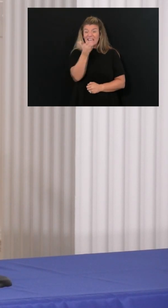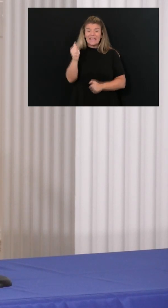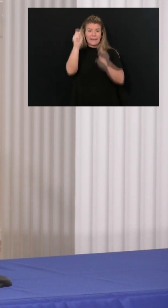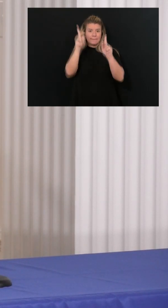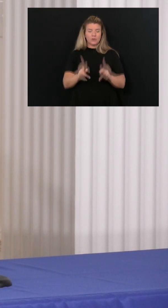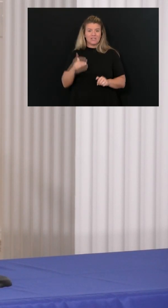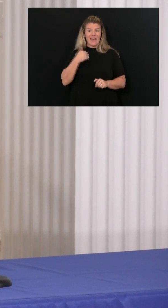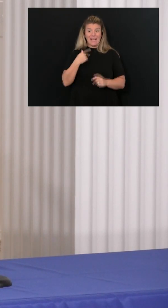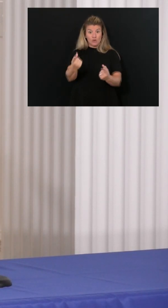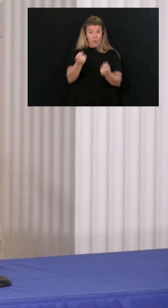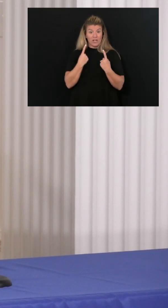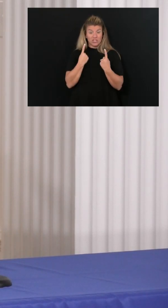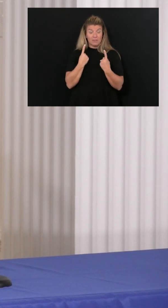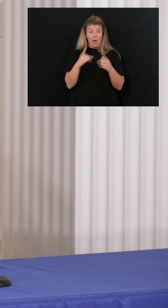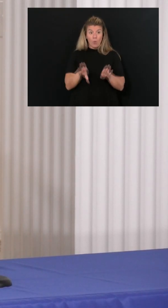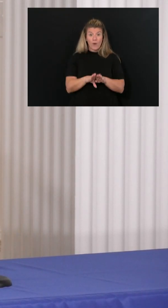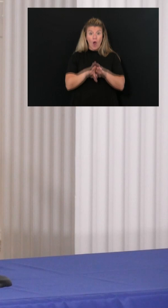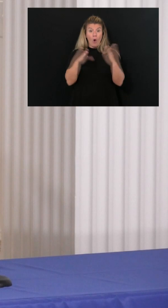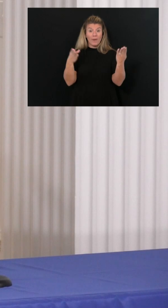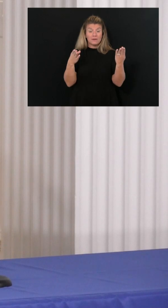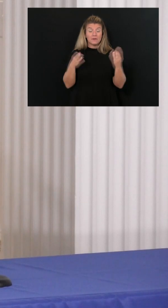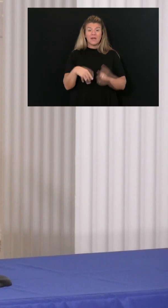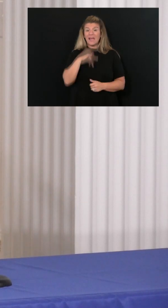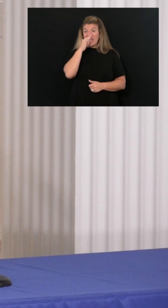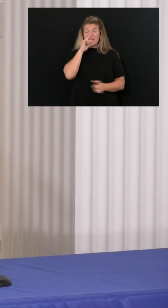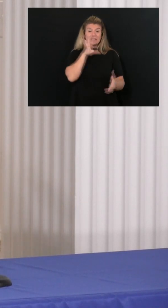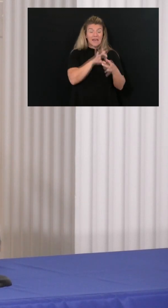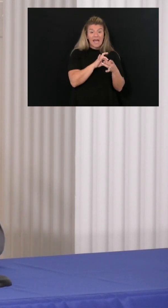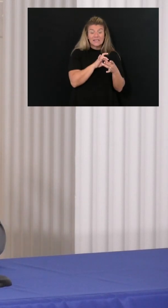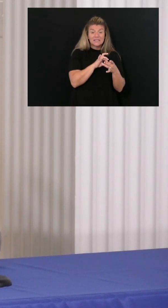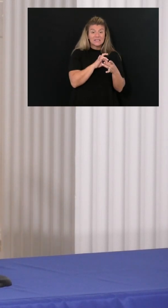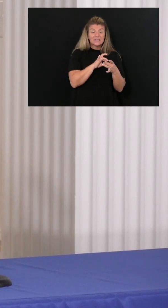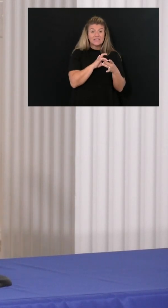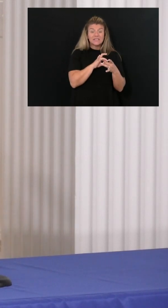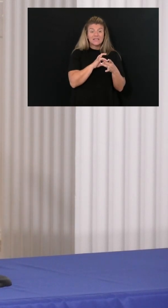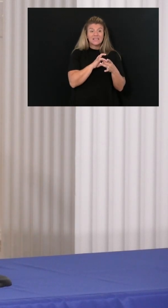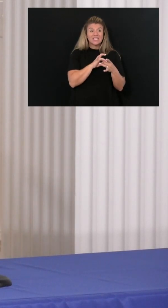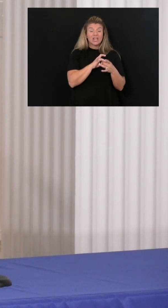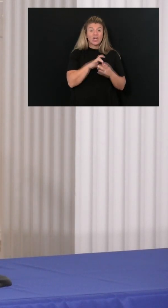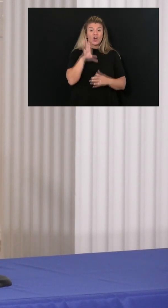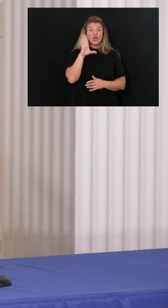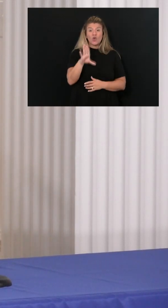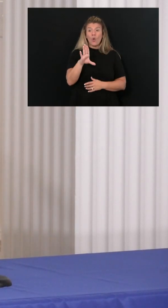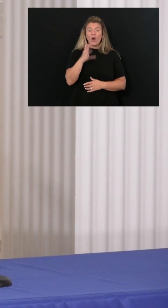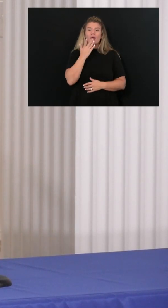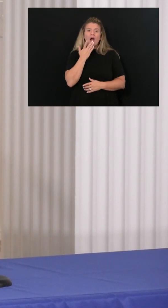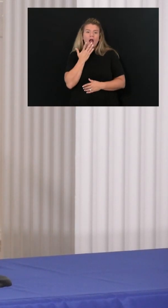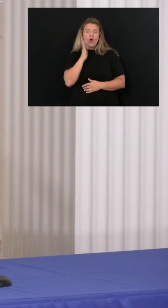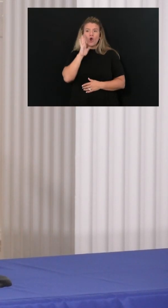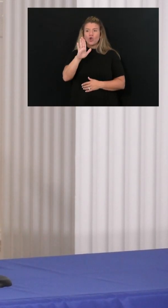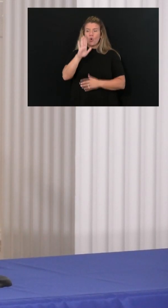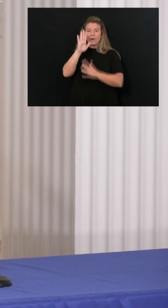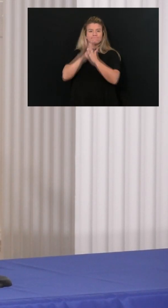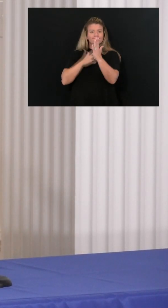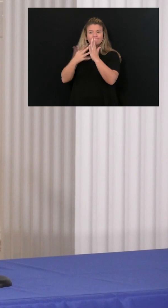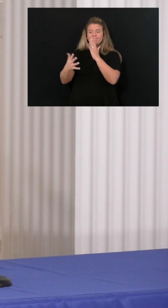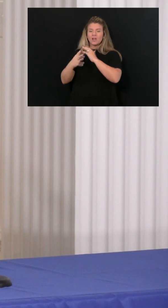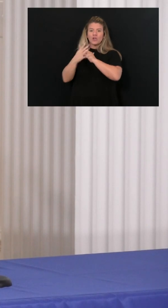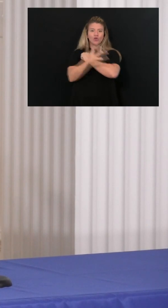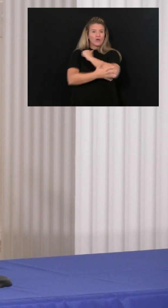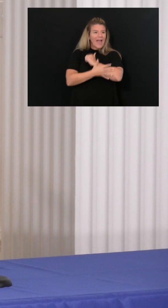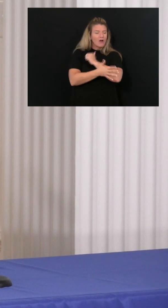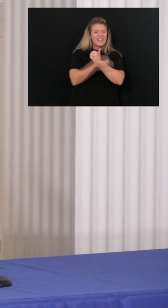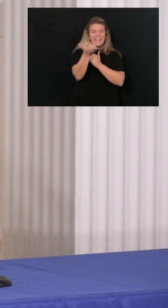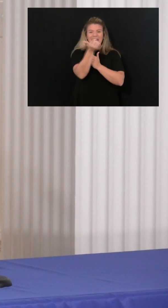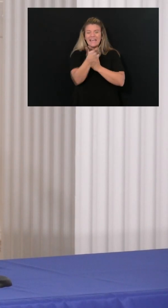questions about reentry, Kids Connect, your color for your metric, anything related to school reentry,